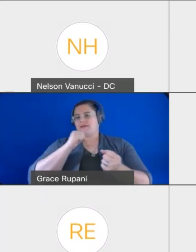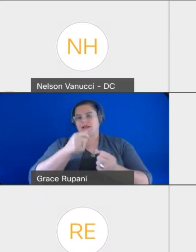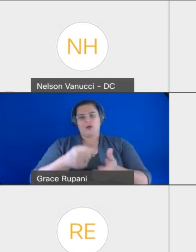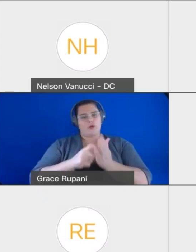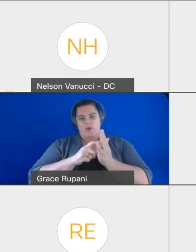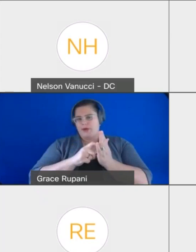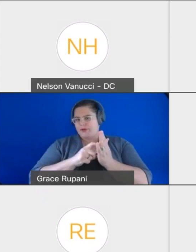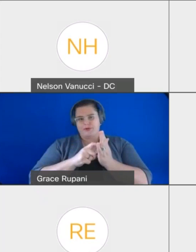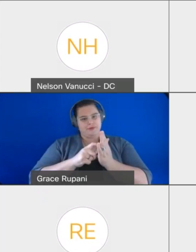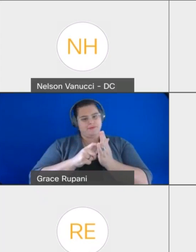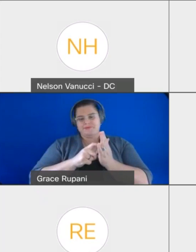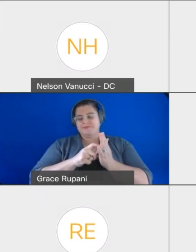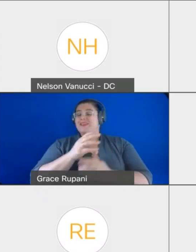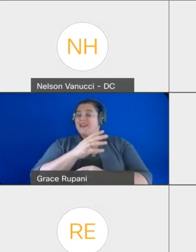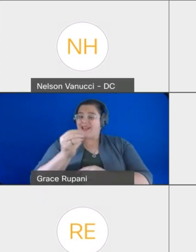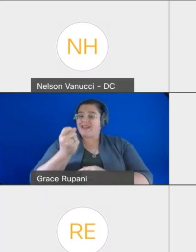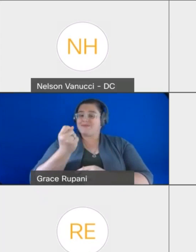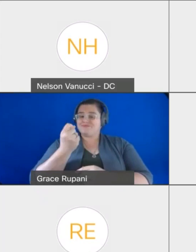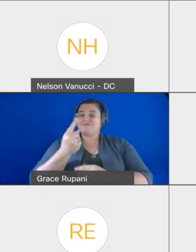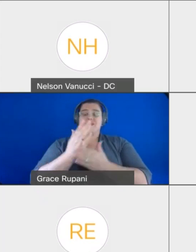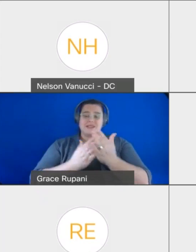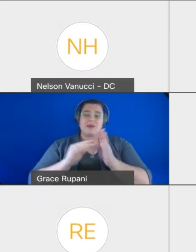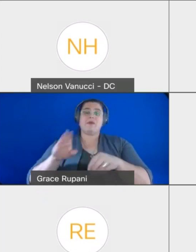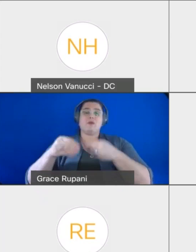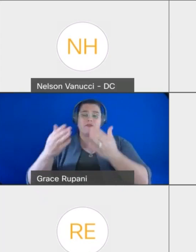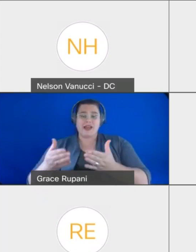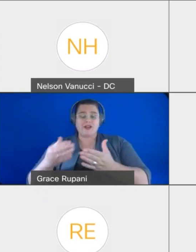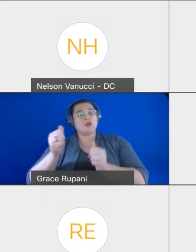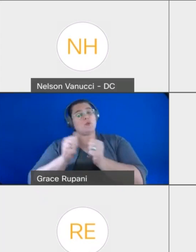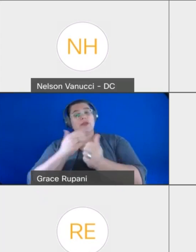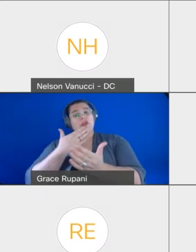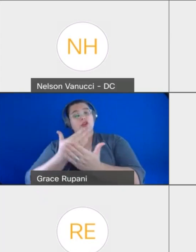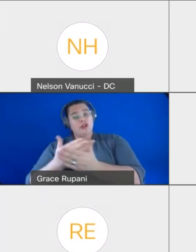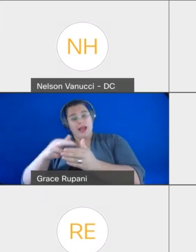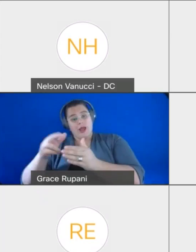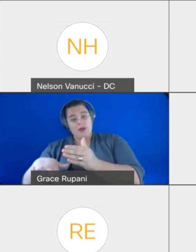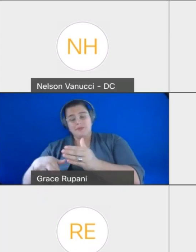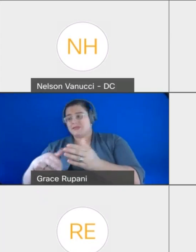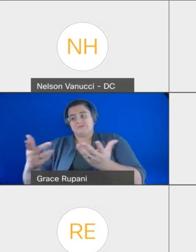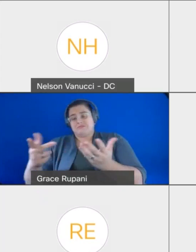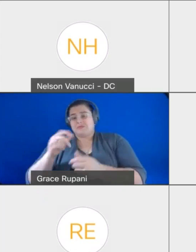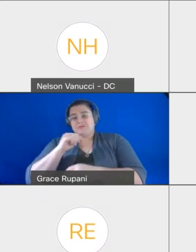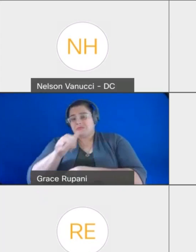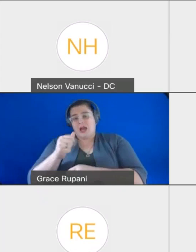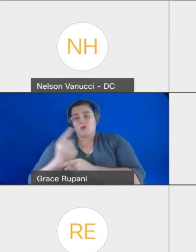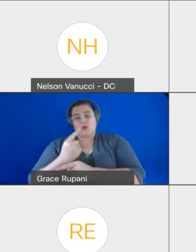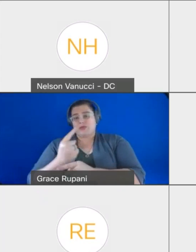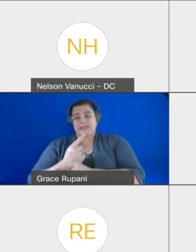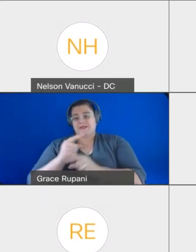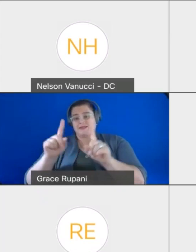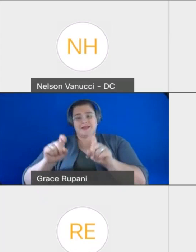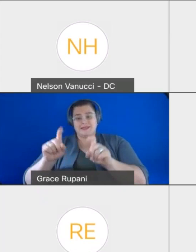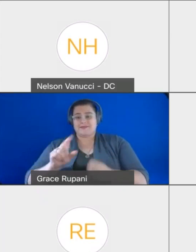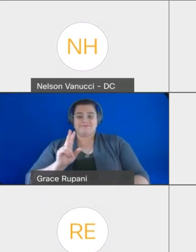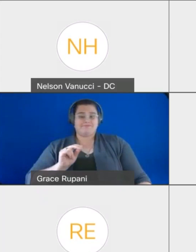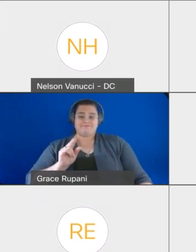know that some of our providers with some of our better outcomes are not doing routine testing. So I want to go back and emphasize what I had talked